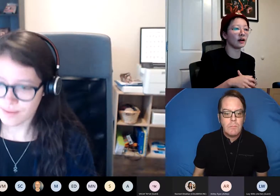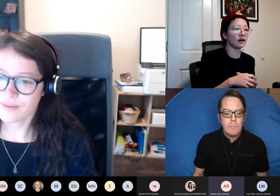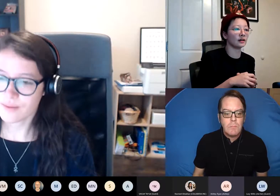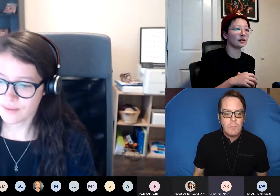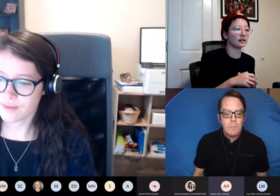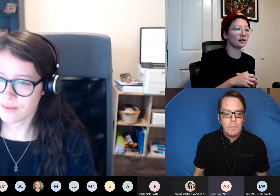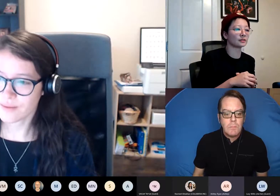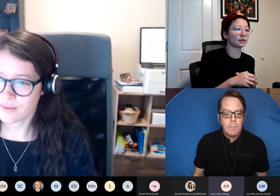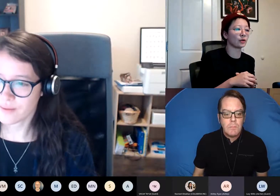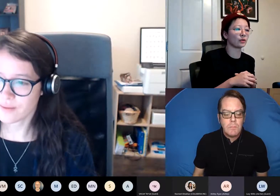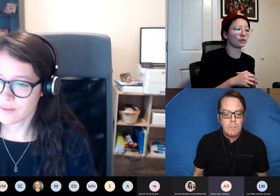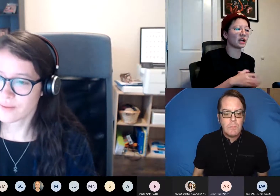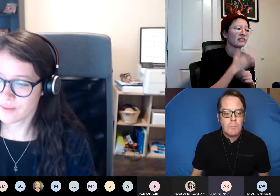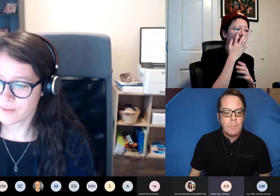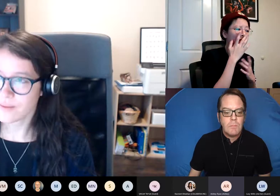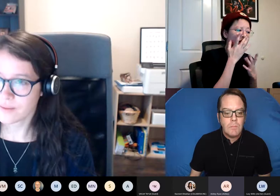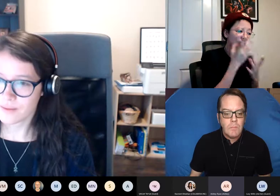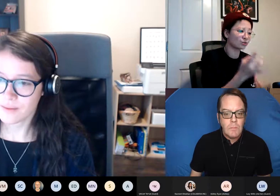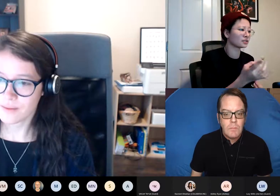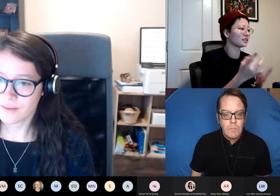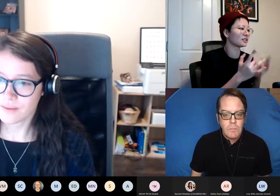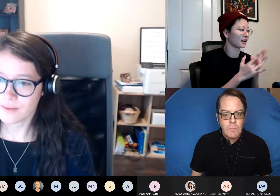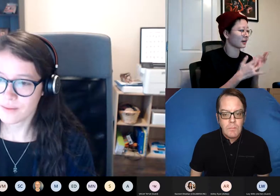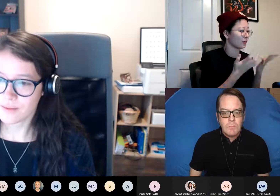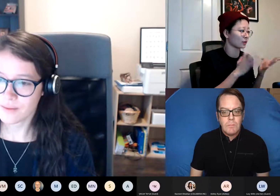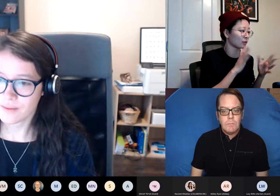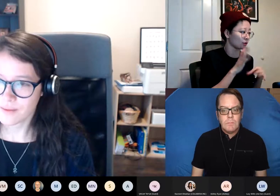today, if you wouldn't mind moving to slide 9.